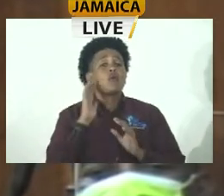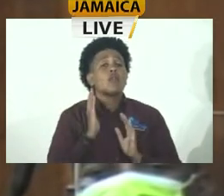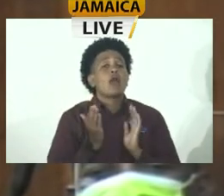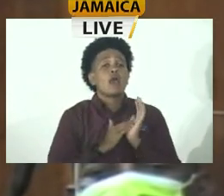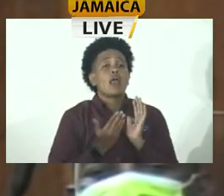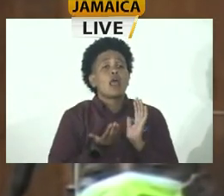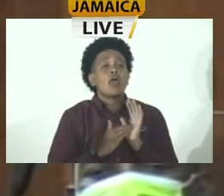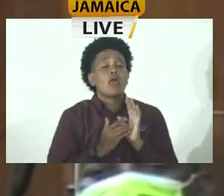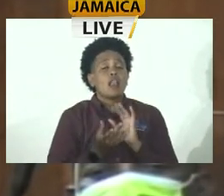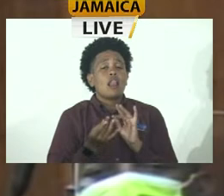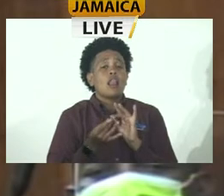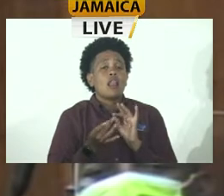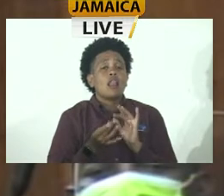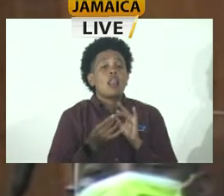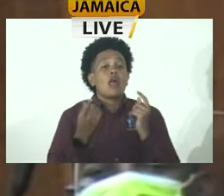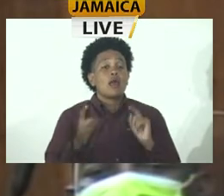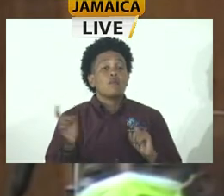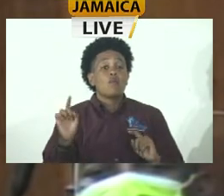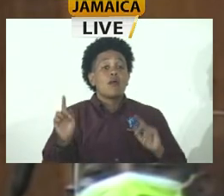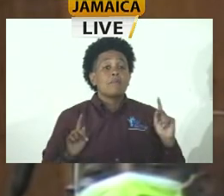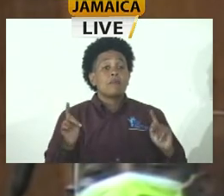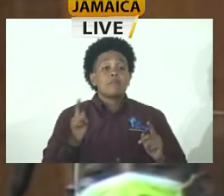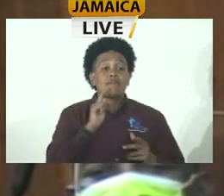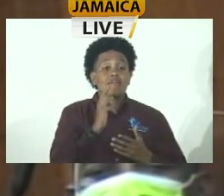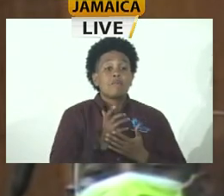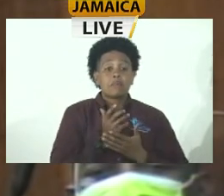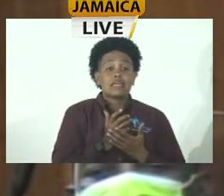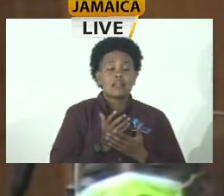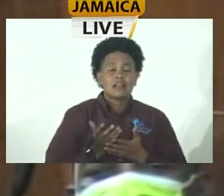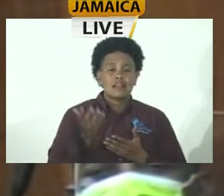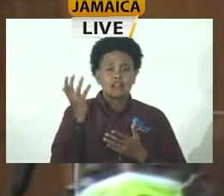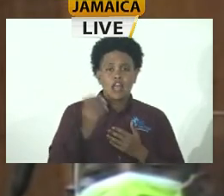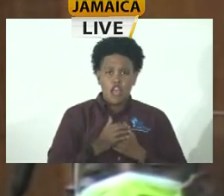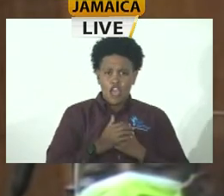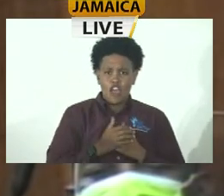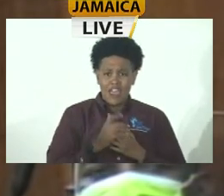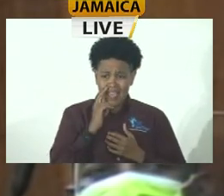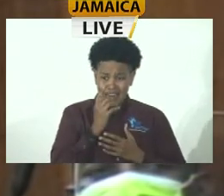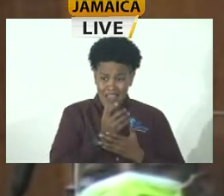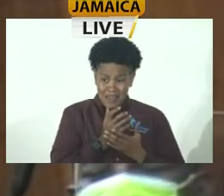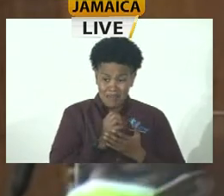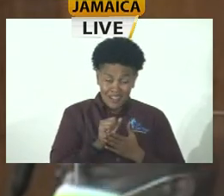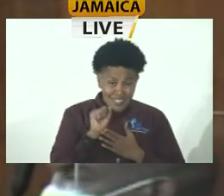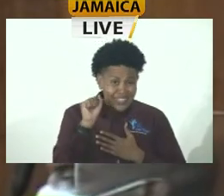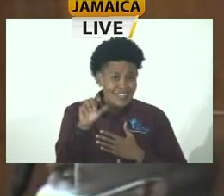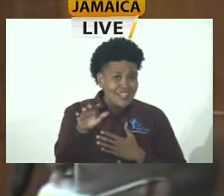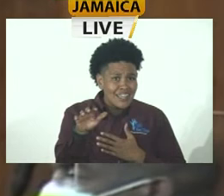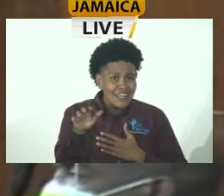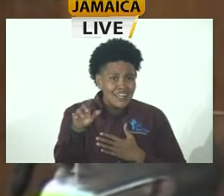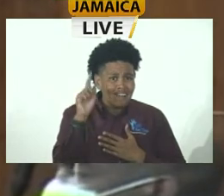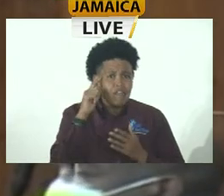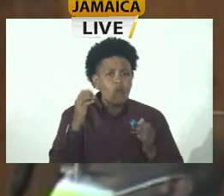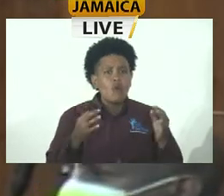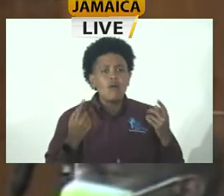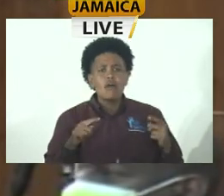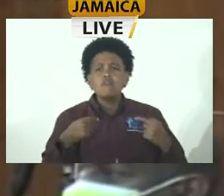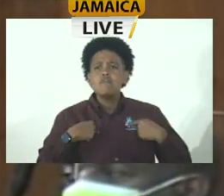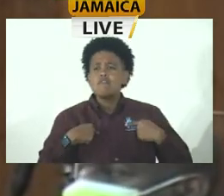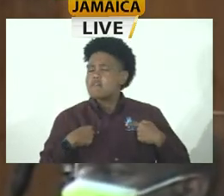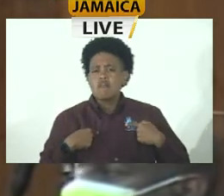again where persons have appealed and have an appeal especially in criminal